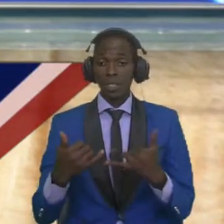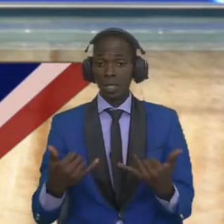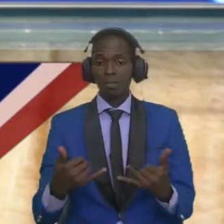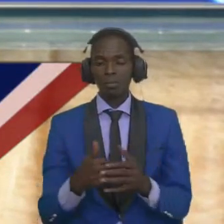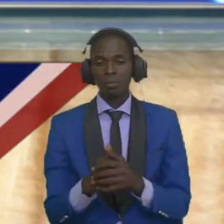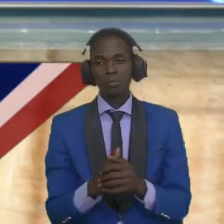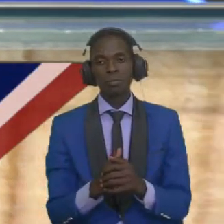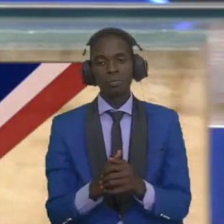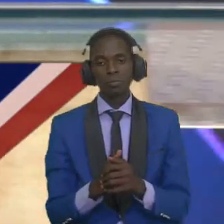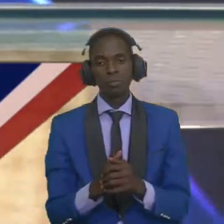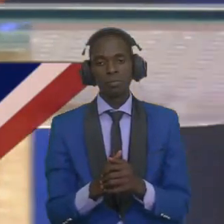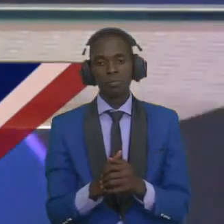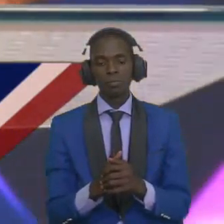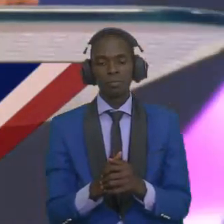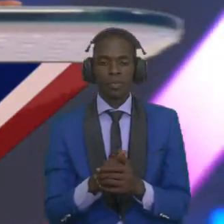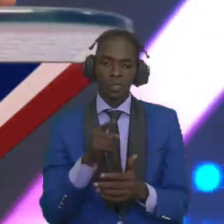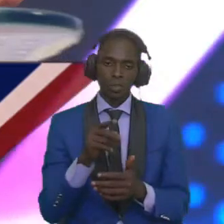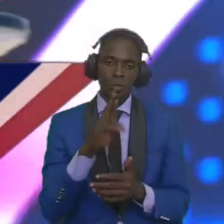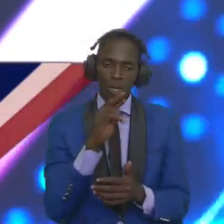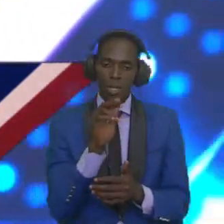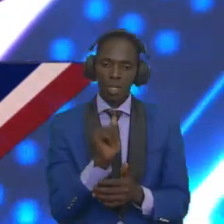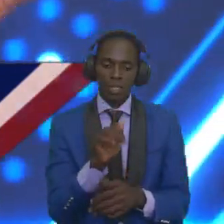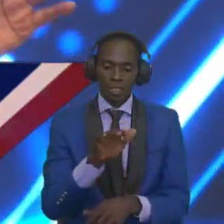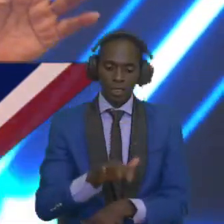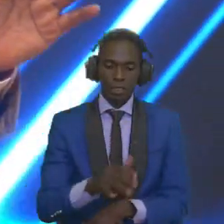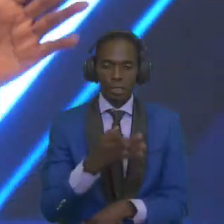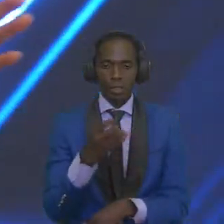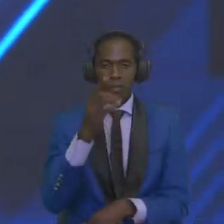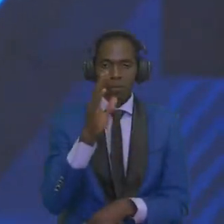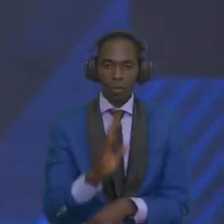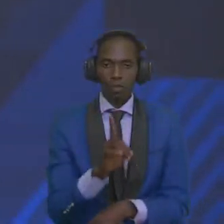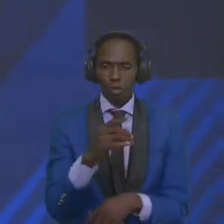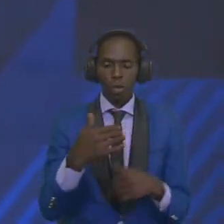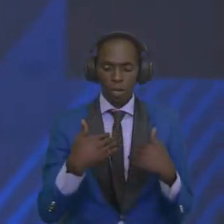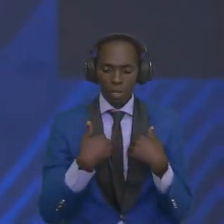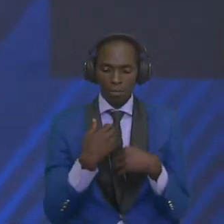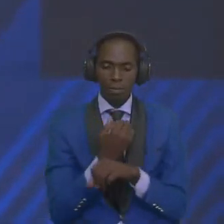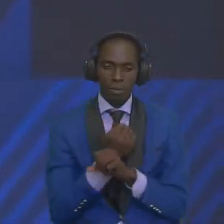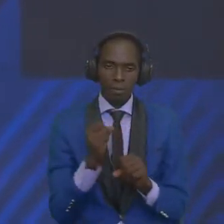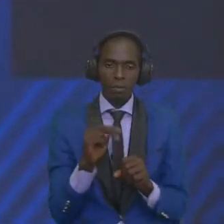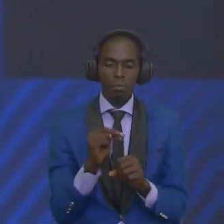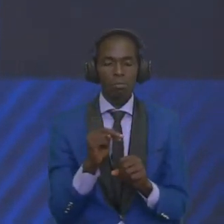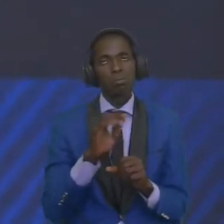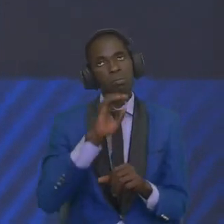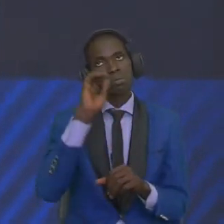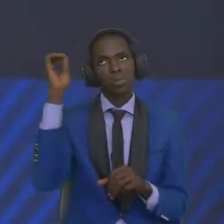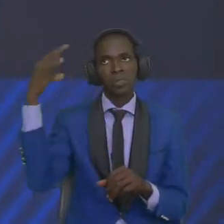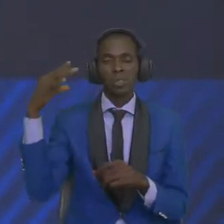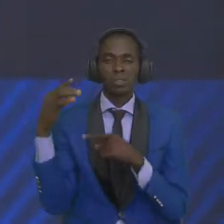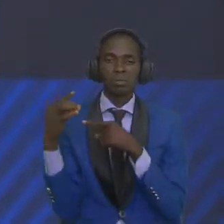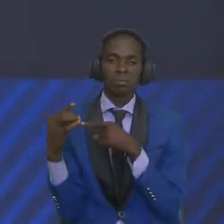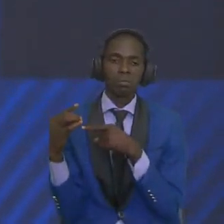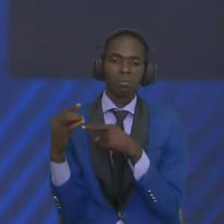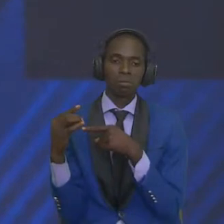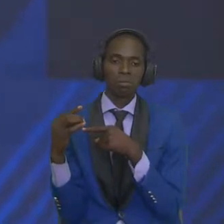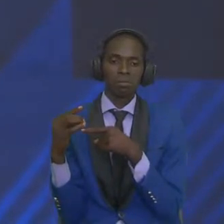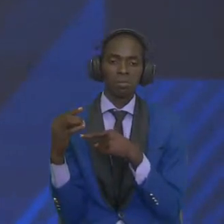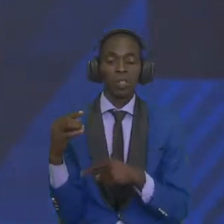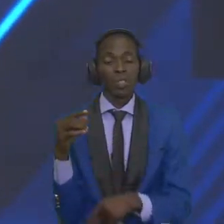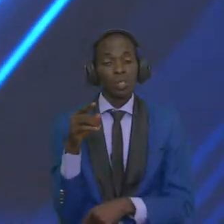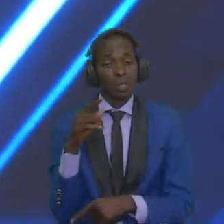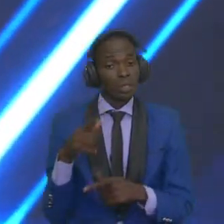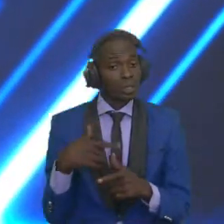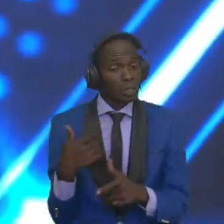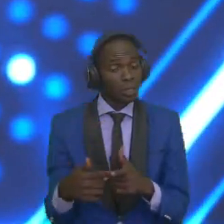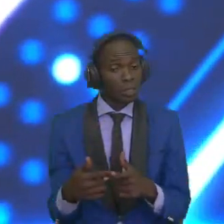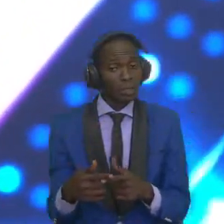Now, you're a child of God. You have salvation, grace. Then